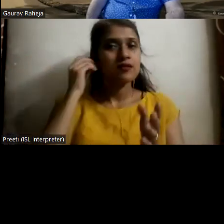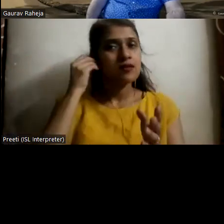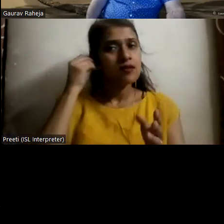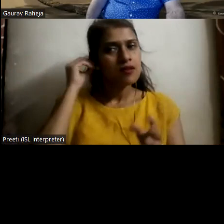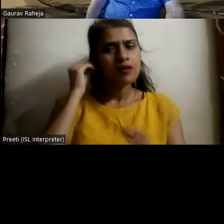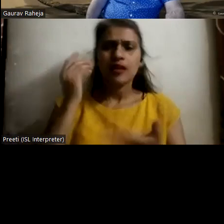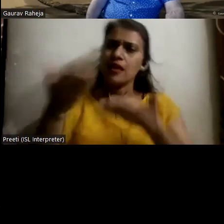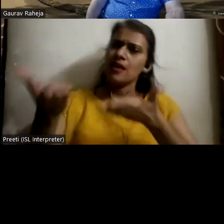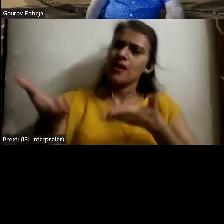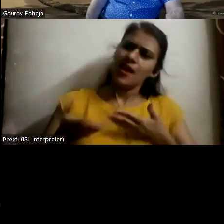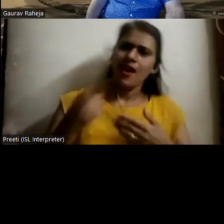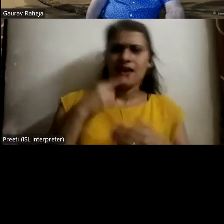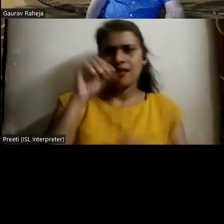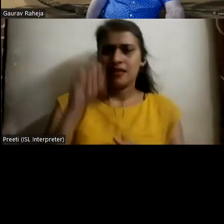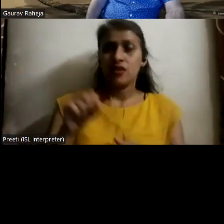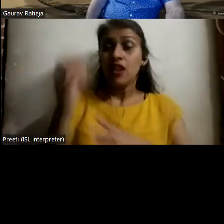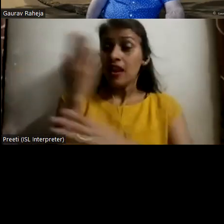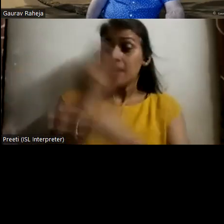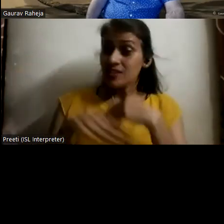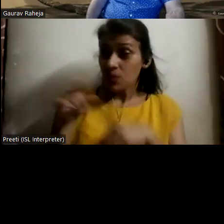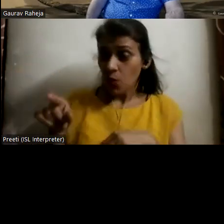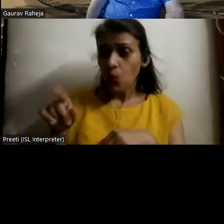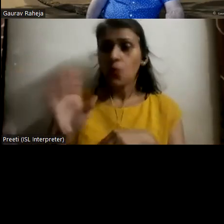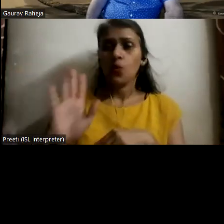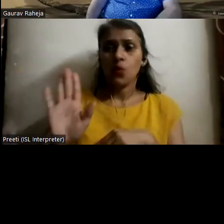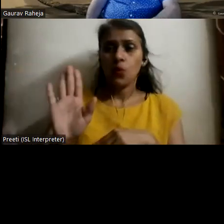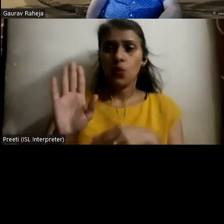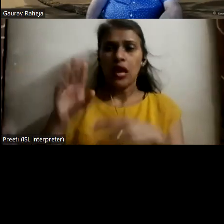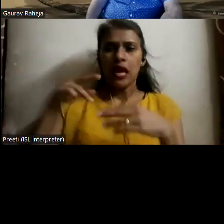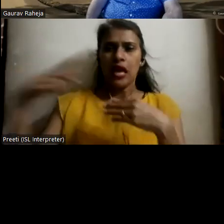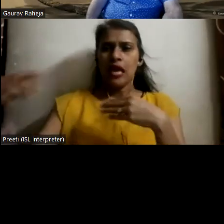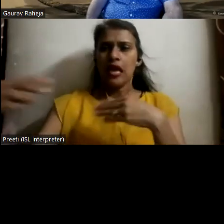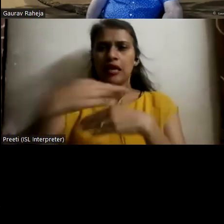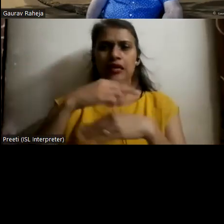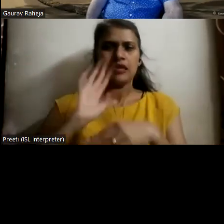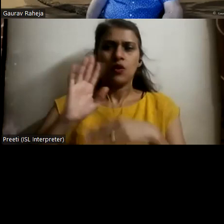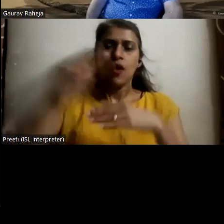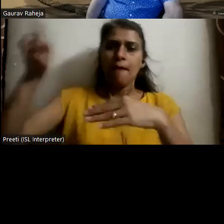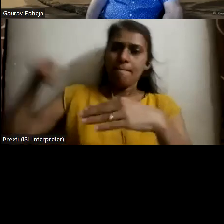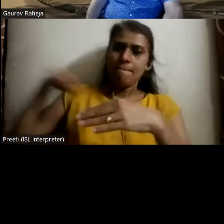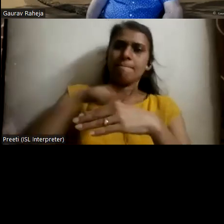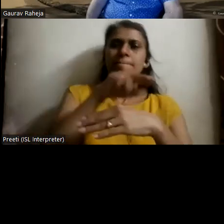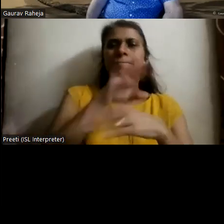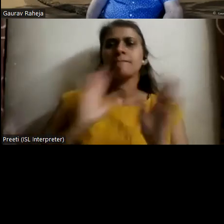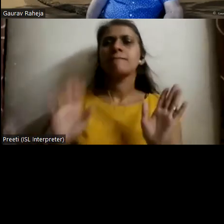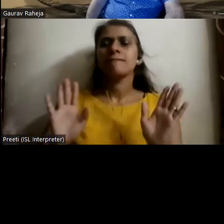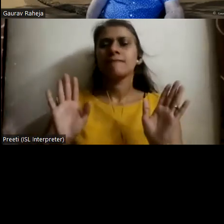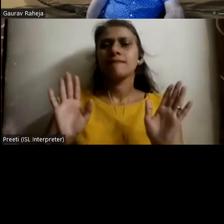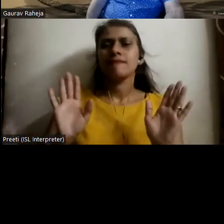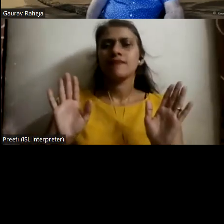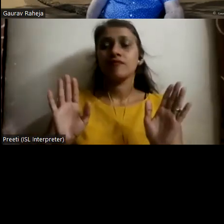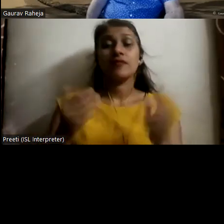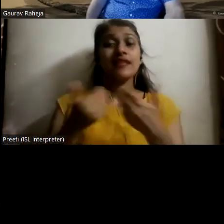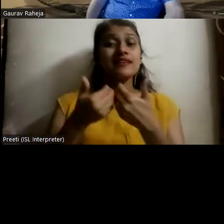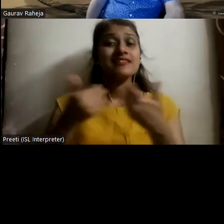people with disabilities, I say, no. There is a back entry, please come from there, is an example of